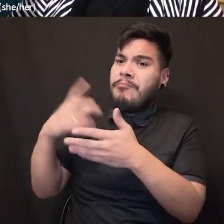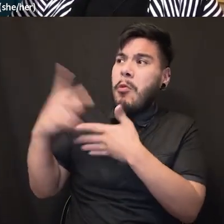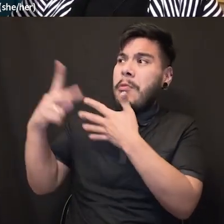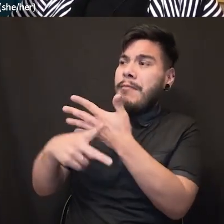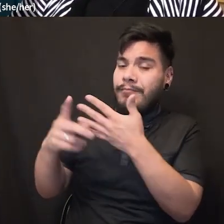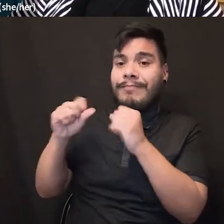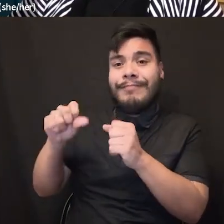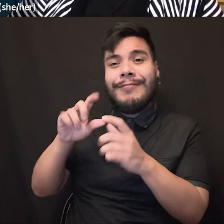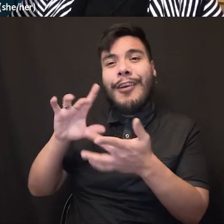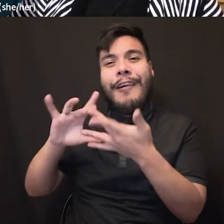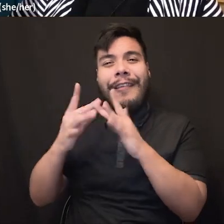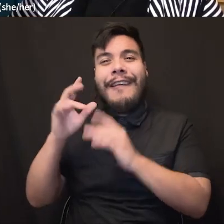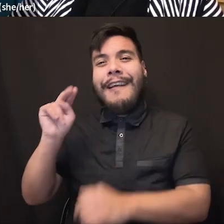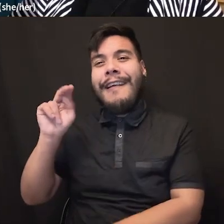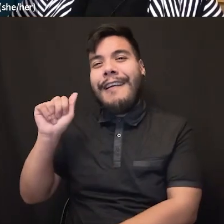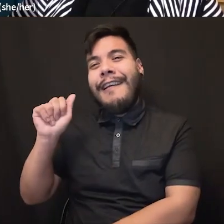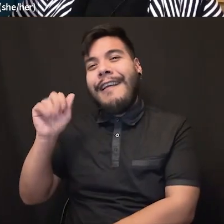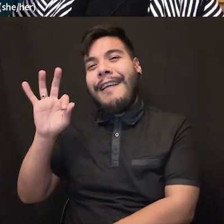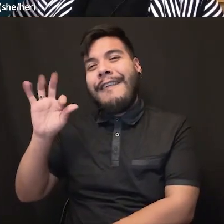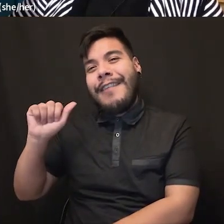our website,